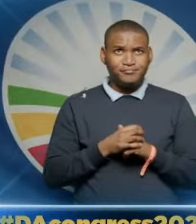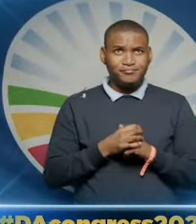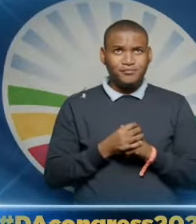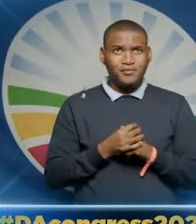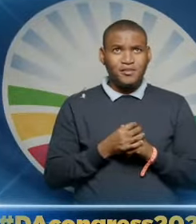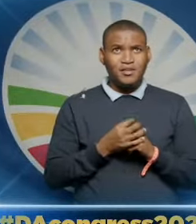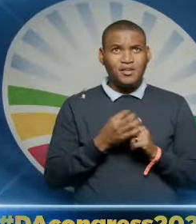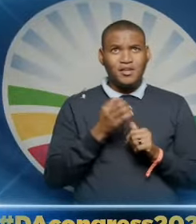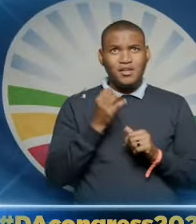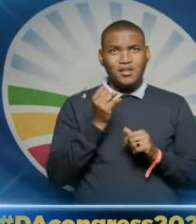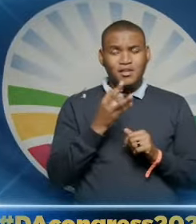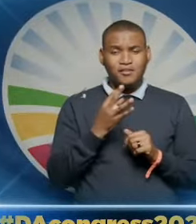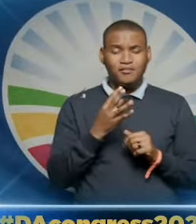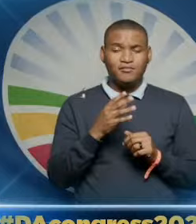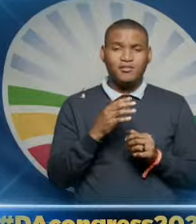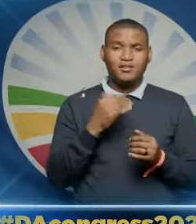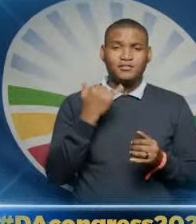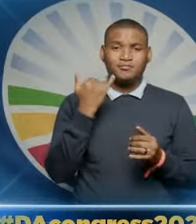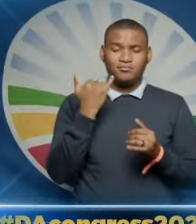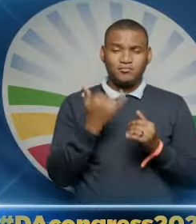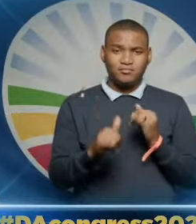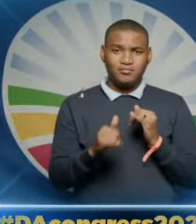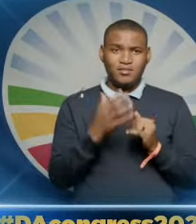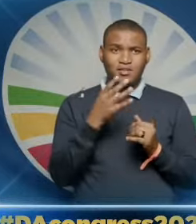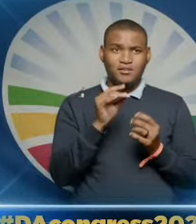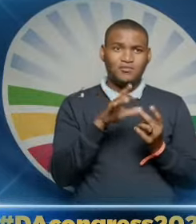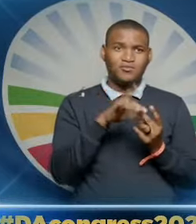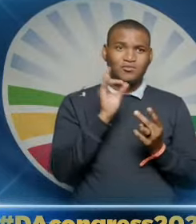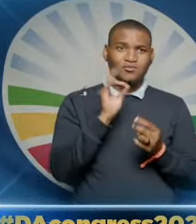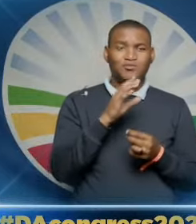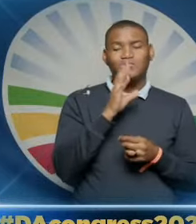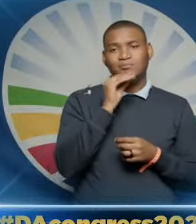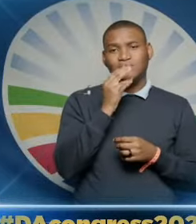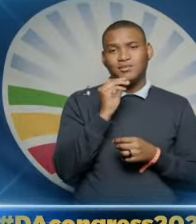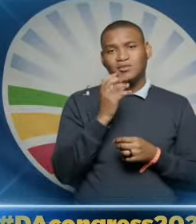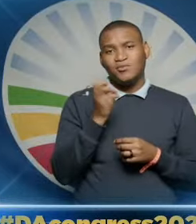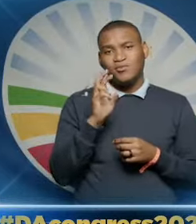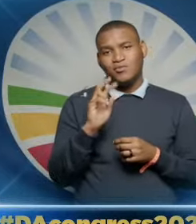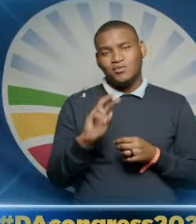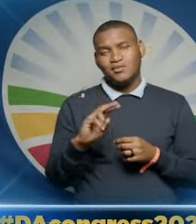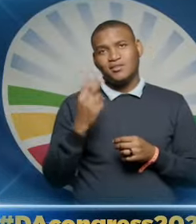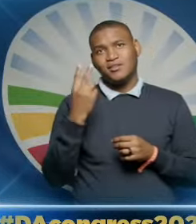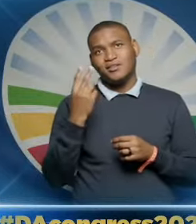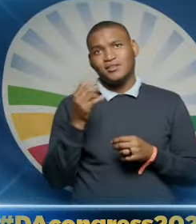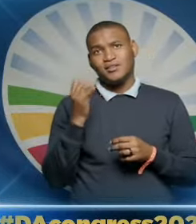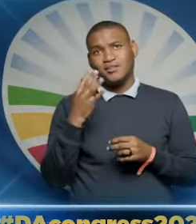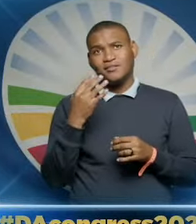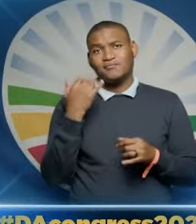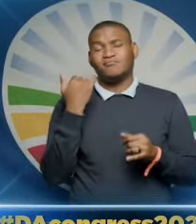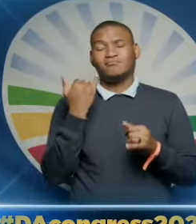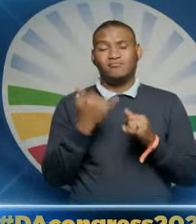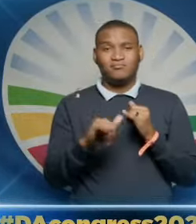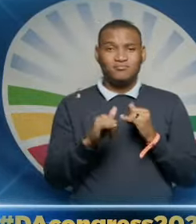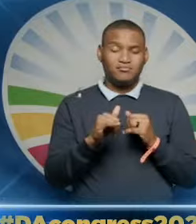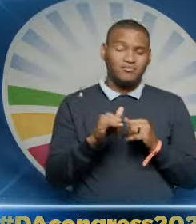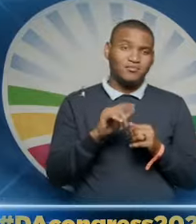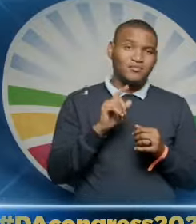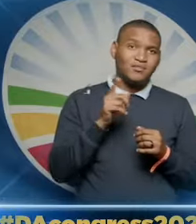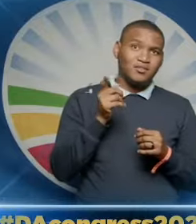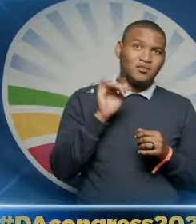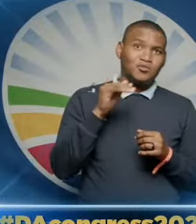correctly, she will then have the choice whether she speaks first or second. If she calls incorrectly, then John will have that